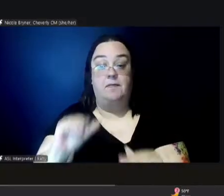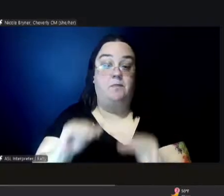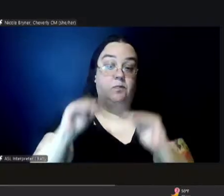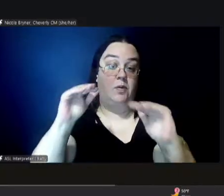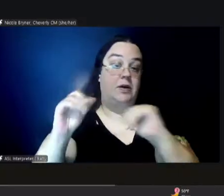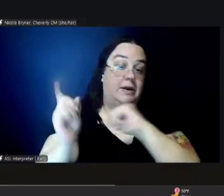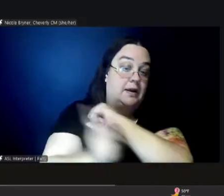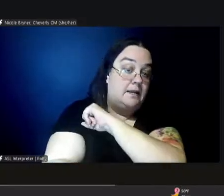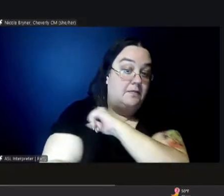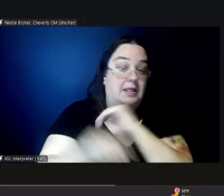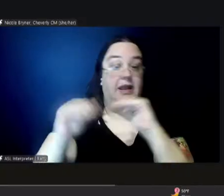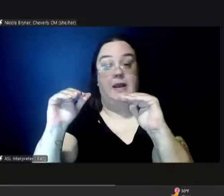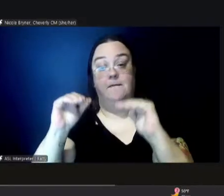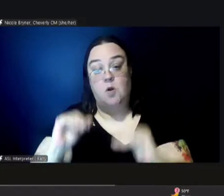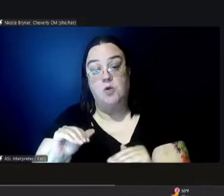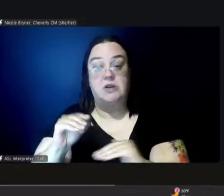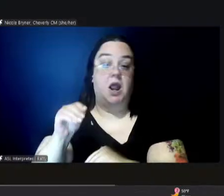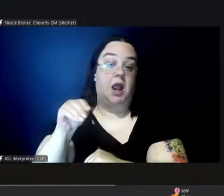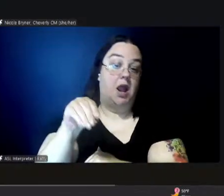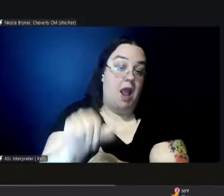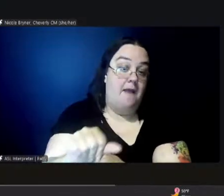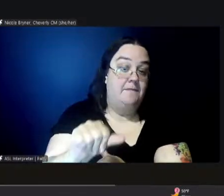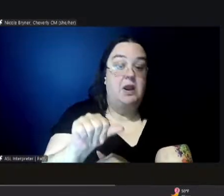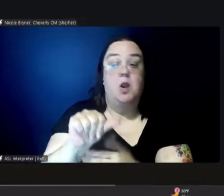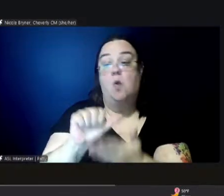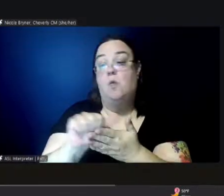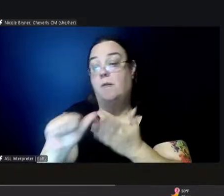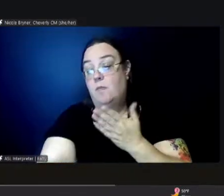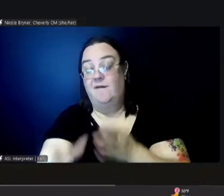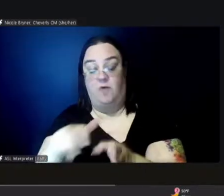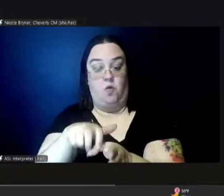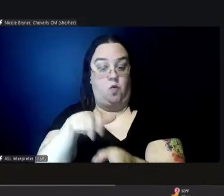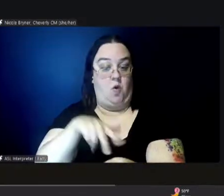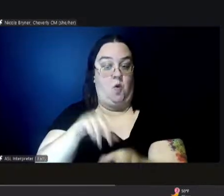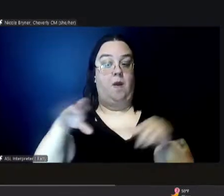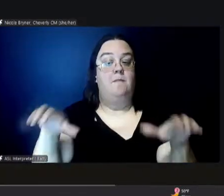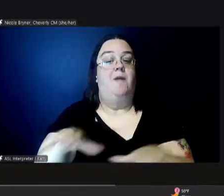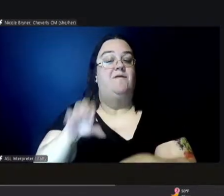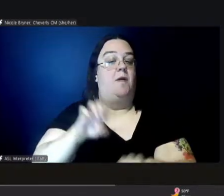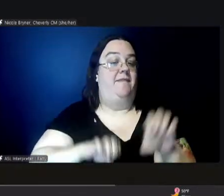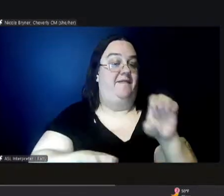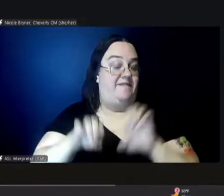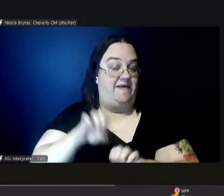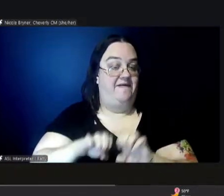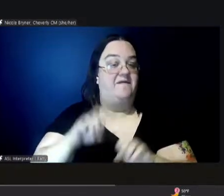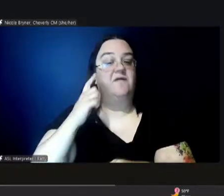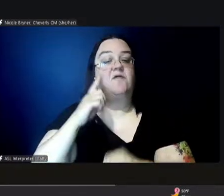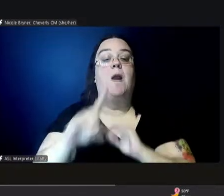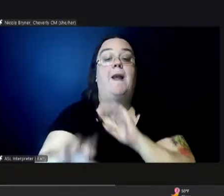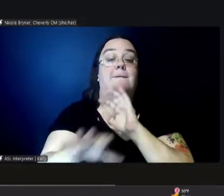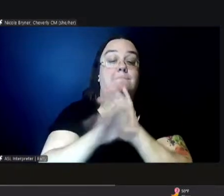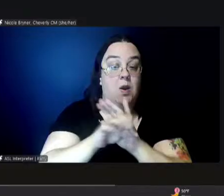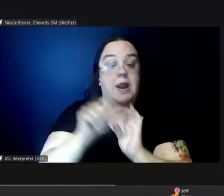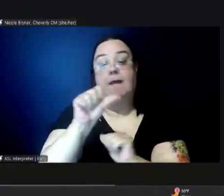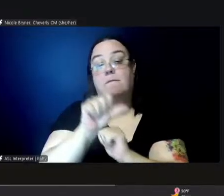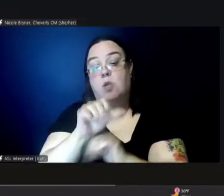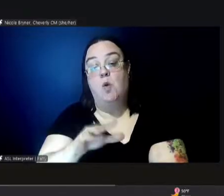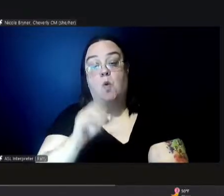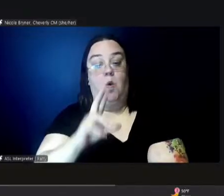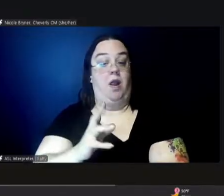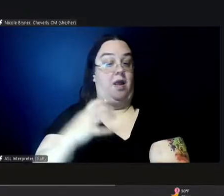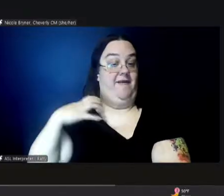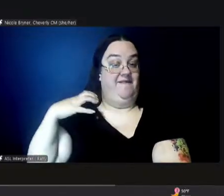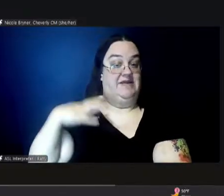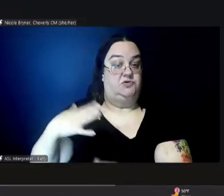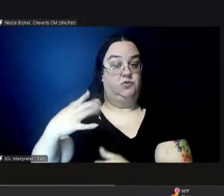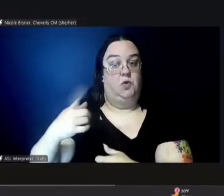demotion, compensation, removal, resignation, or performance evaluation of appointees, employees, or officials over whom